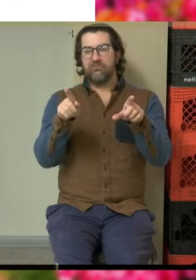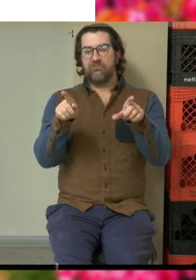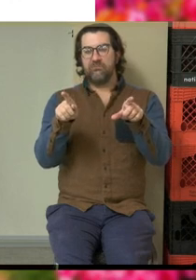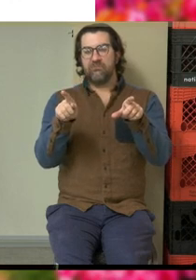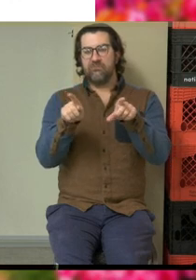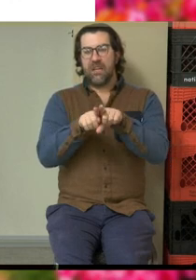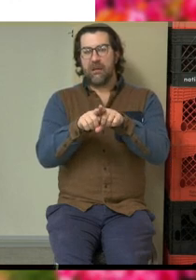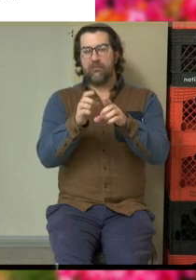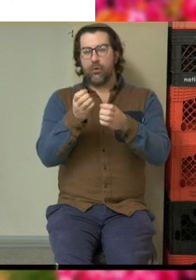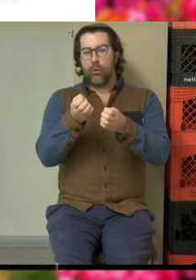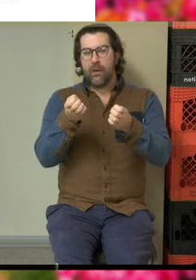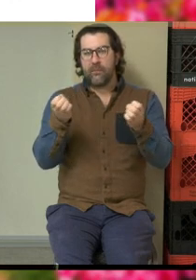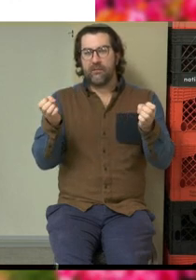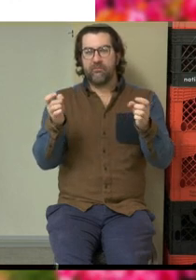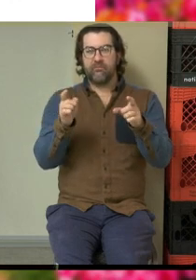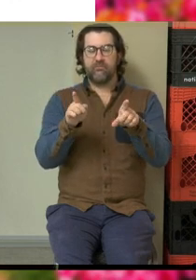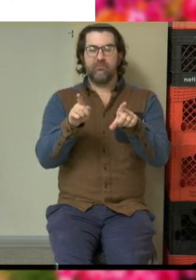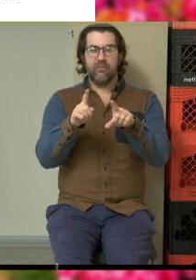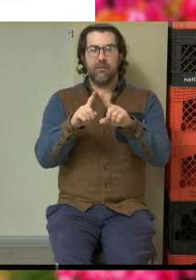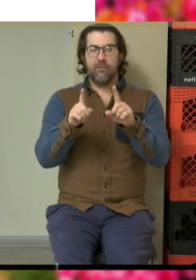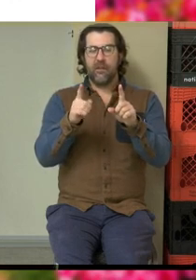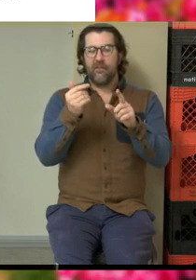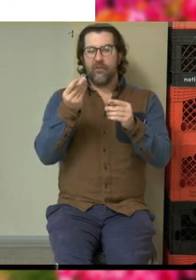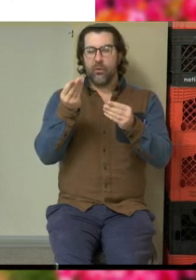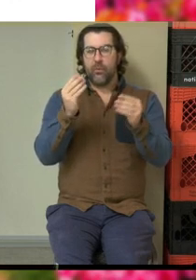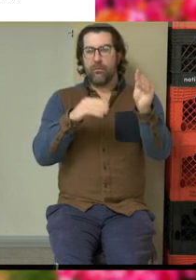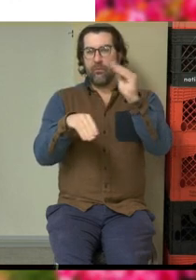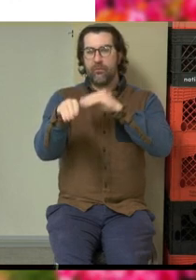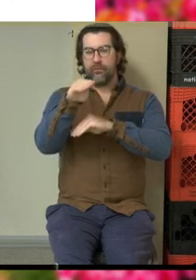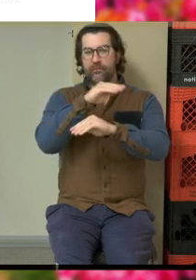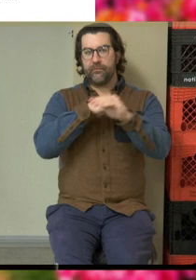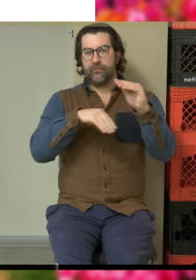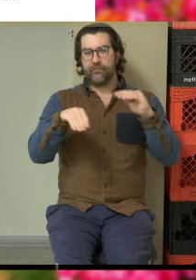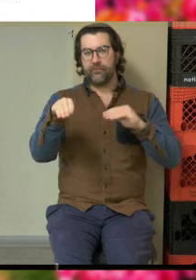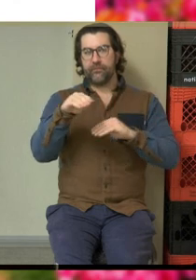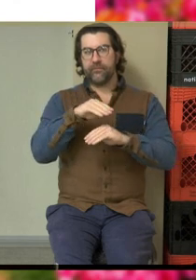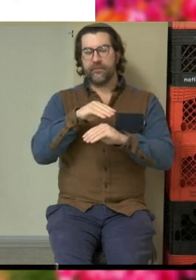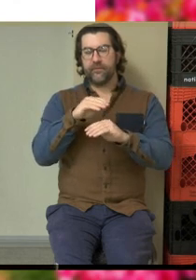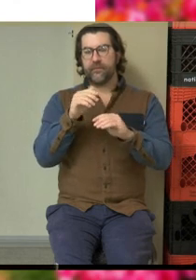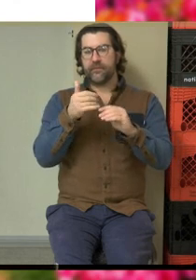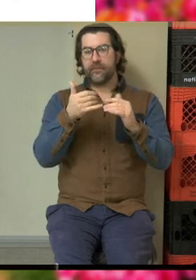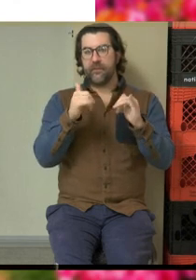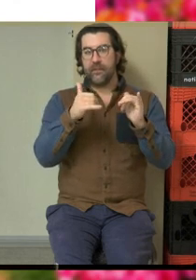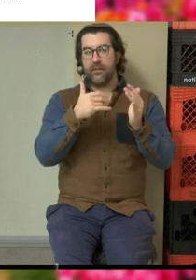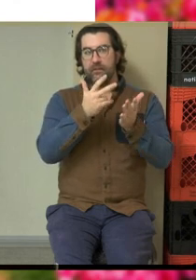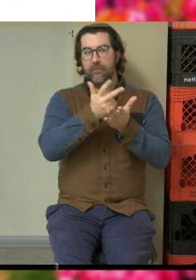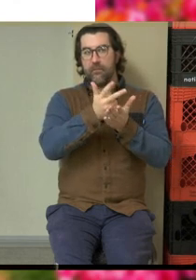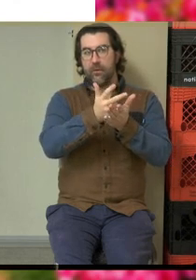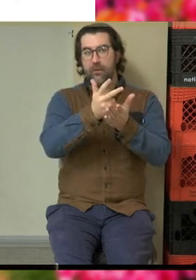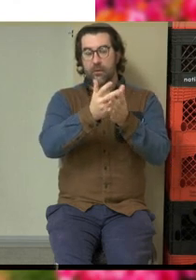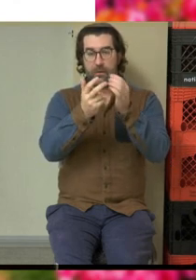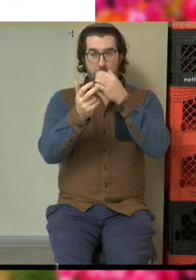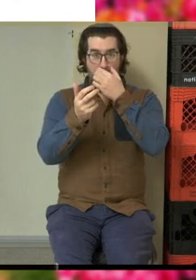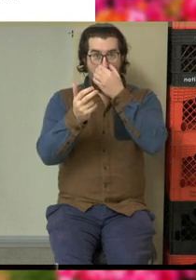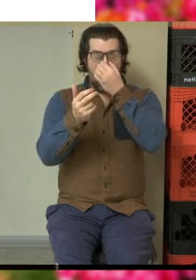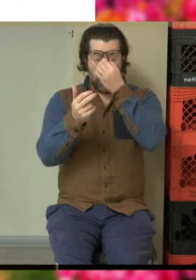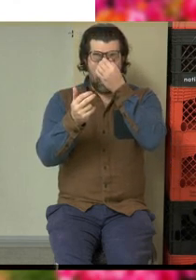in concept one, but into some different locations. So you still have parking for about, I